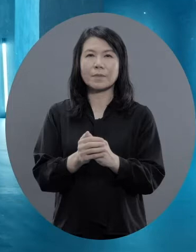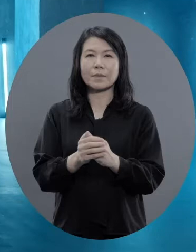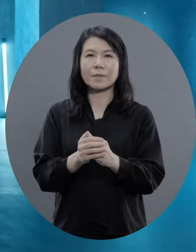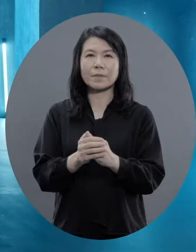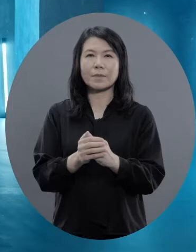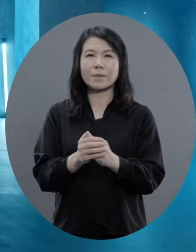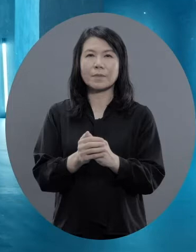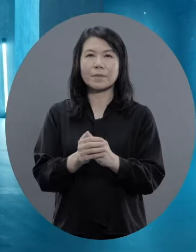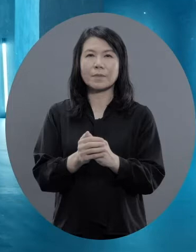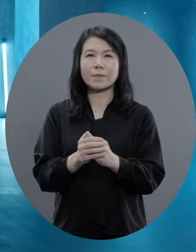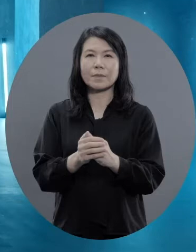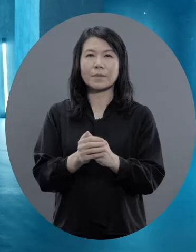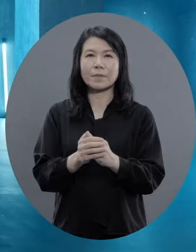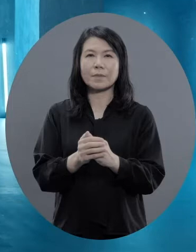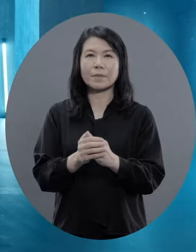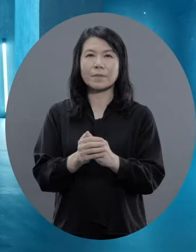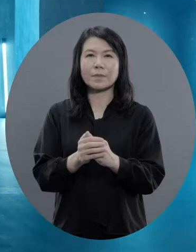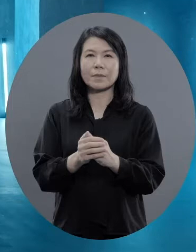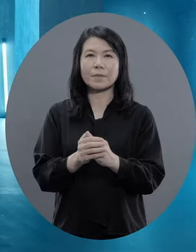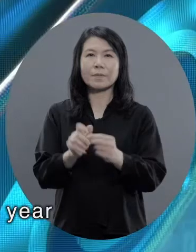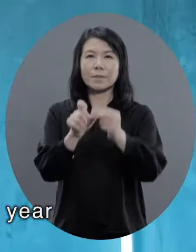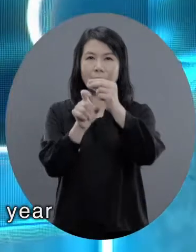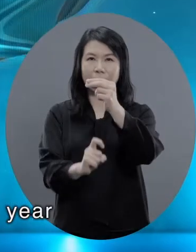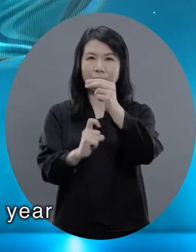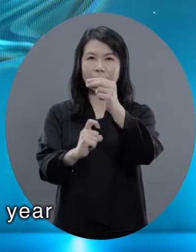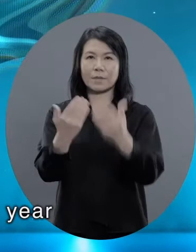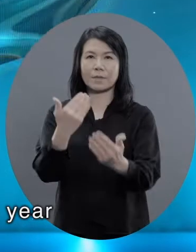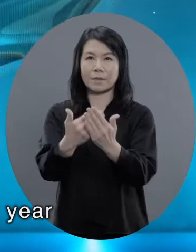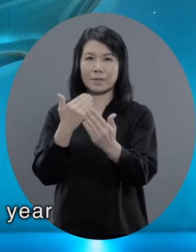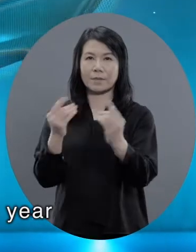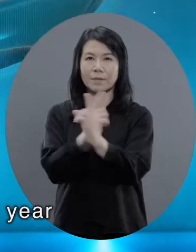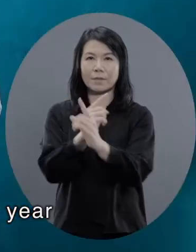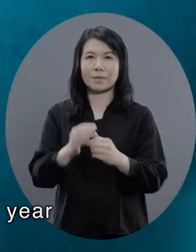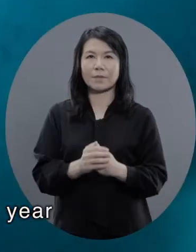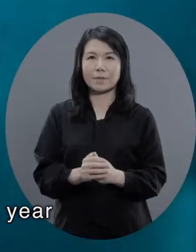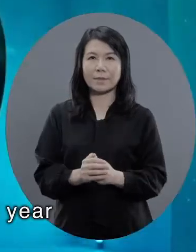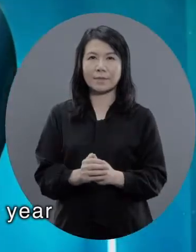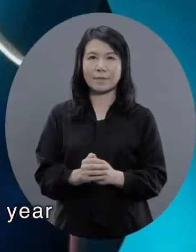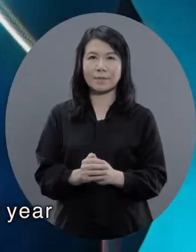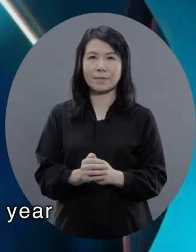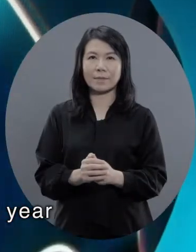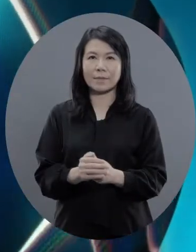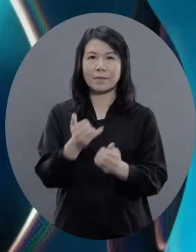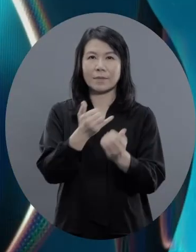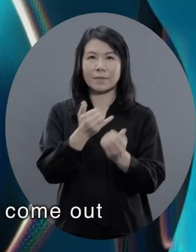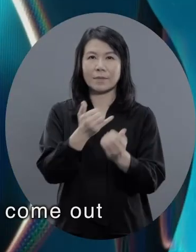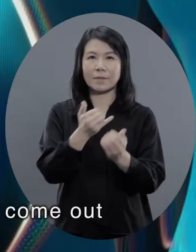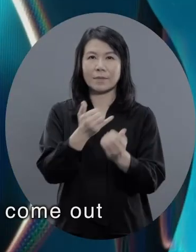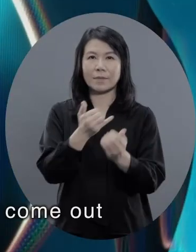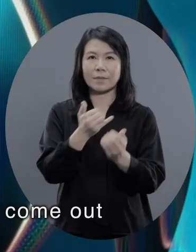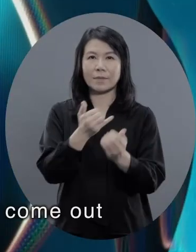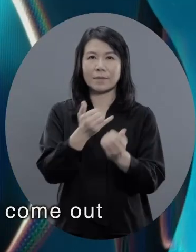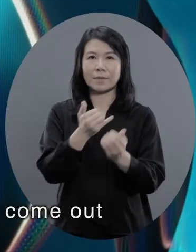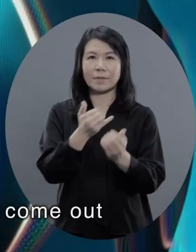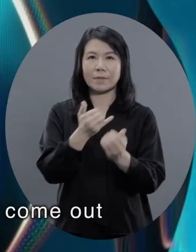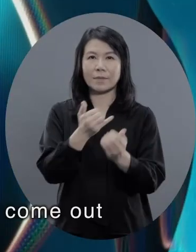sphere. The voiceover of the artificial intelligence says, "You must replace your ID card on or before July 9th this year." The scene